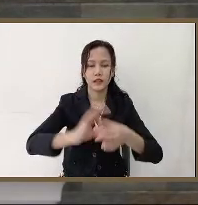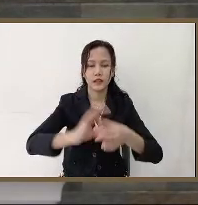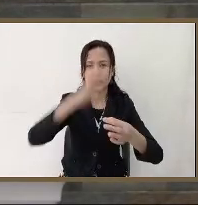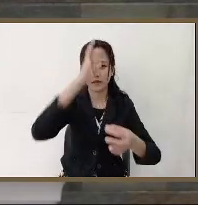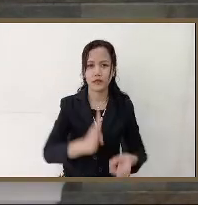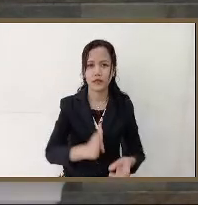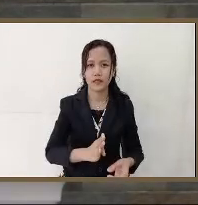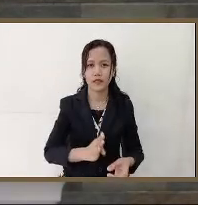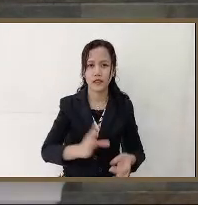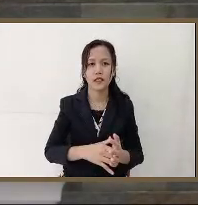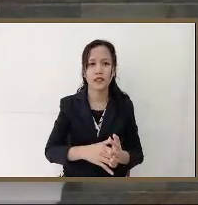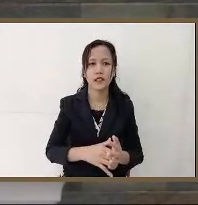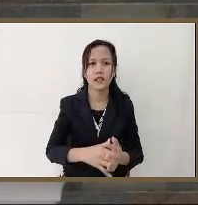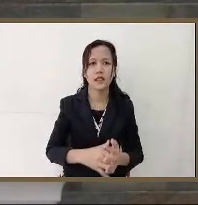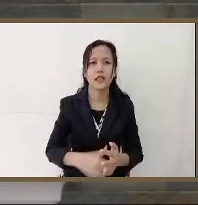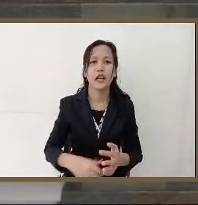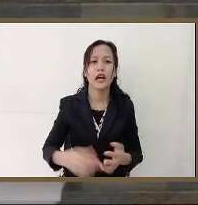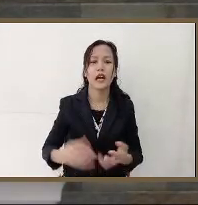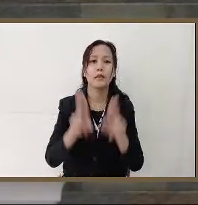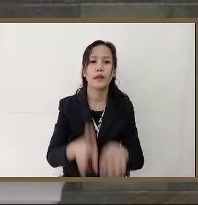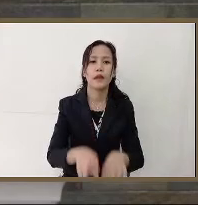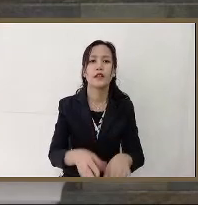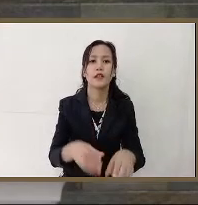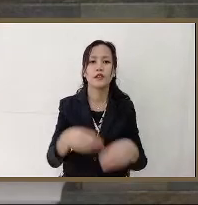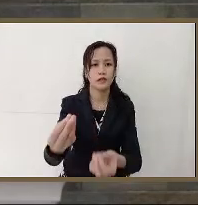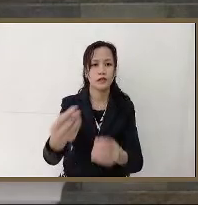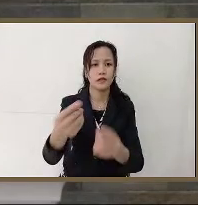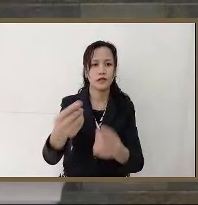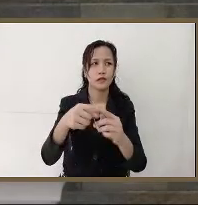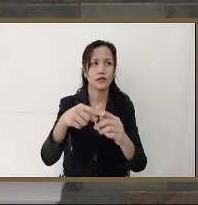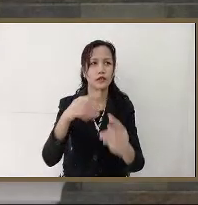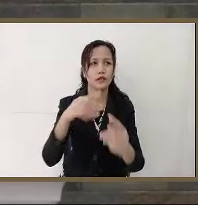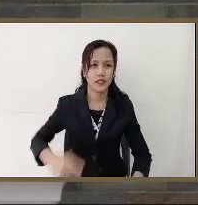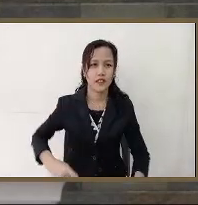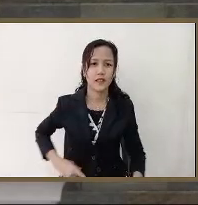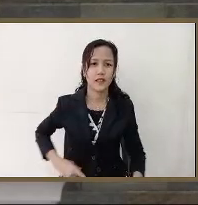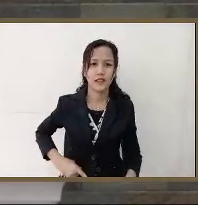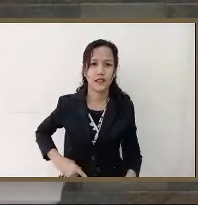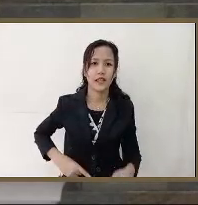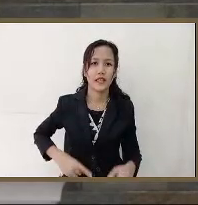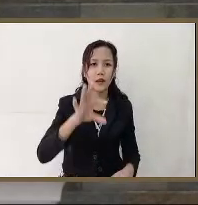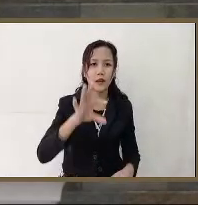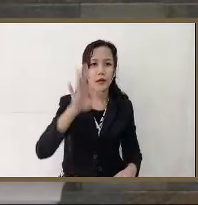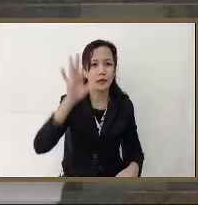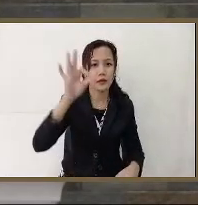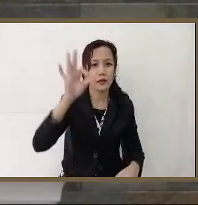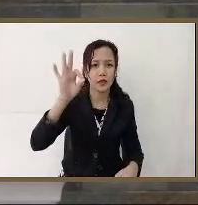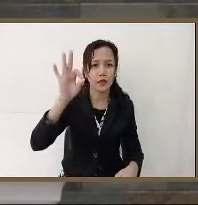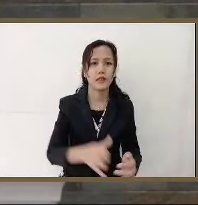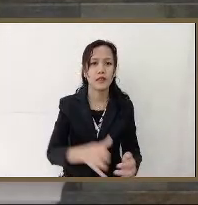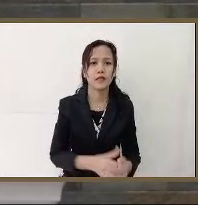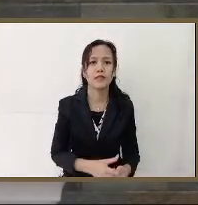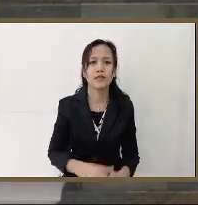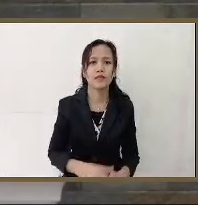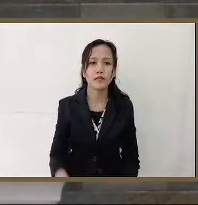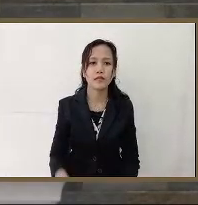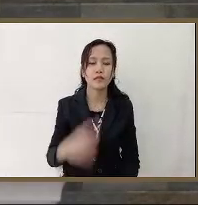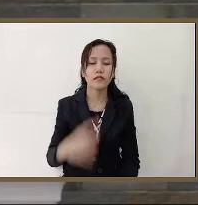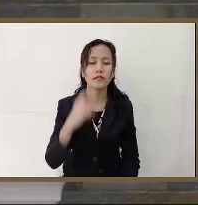King David. Okay? Ito na yung makikita natin dito yung denunciation ni Nathan